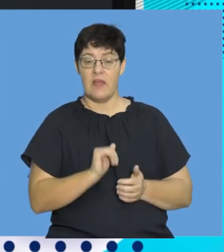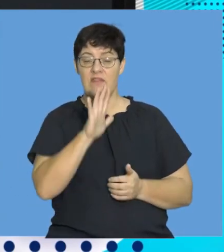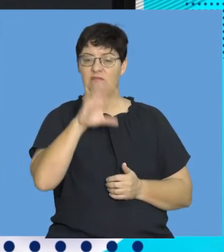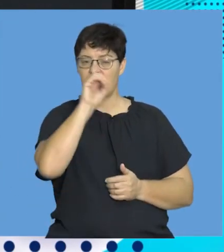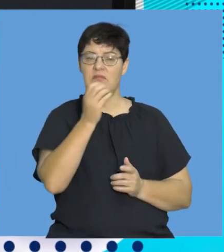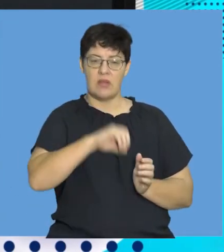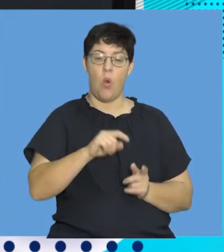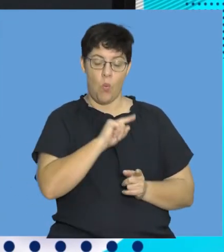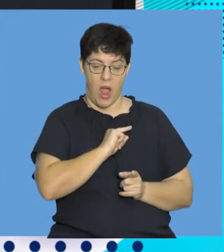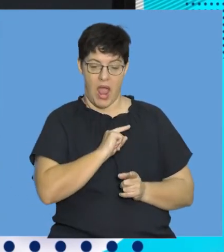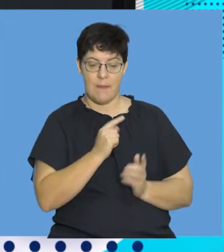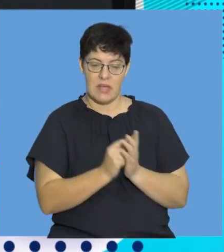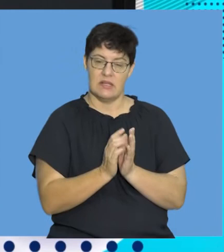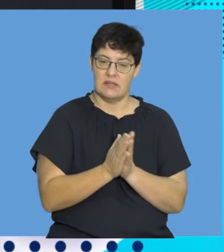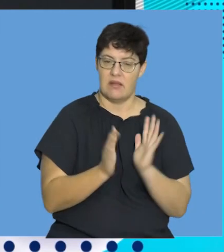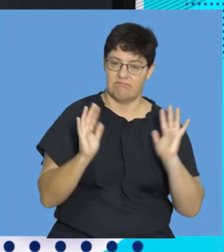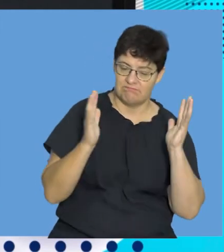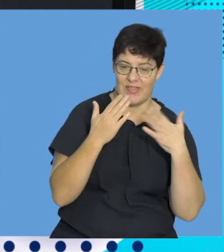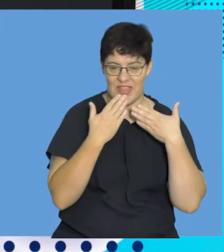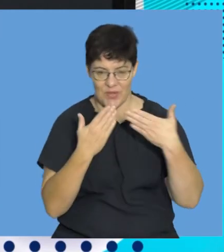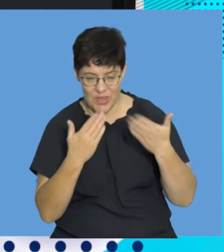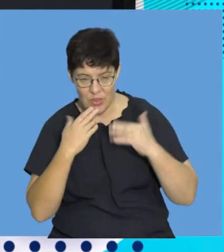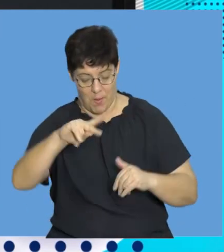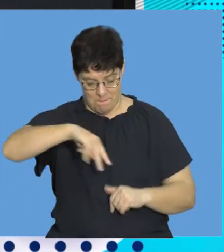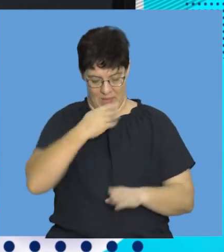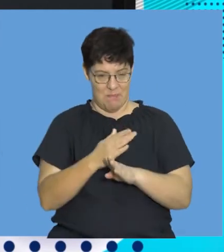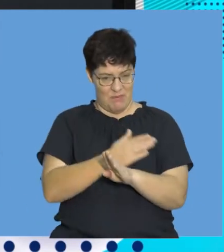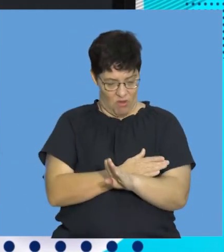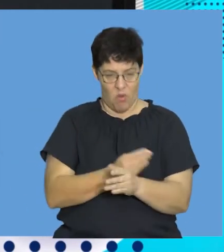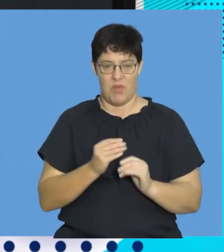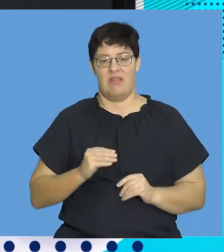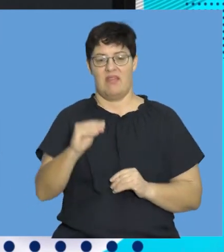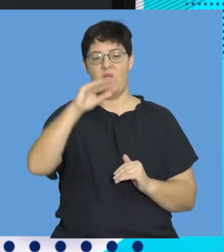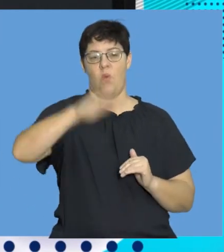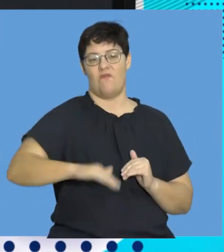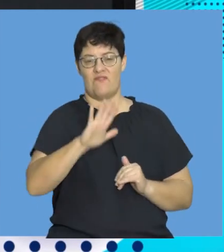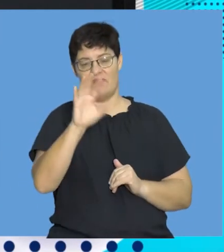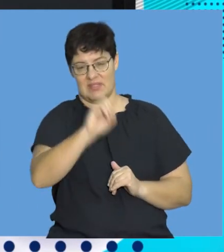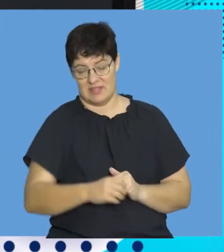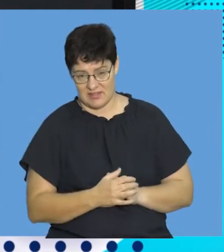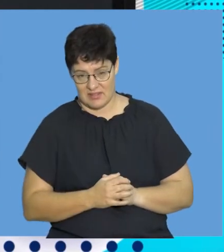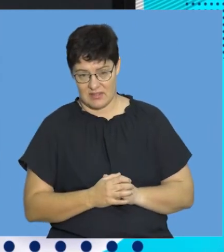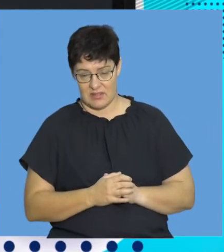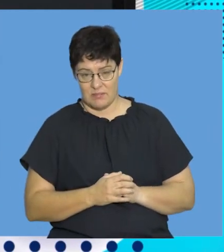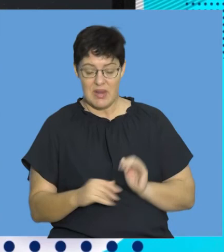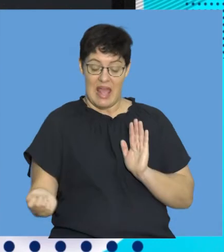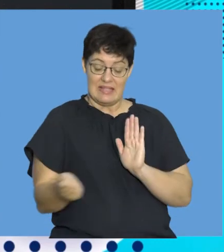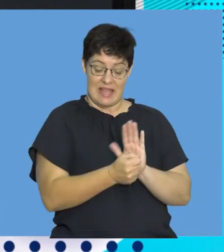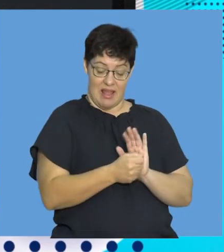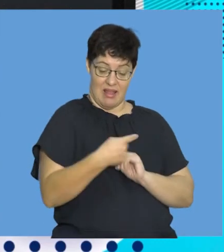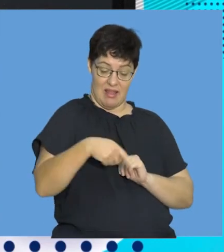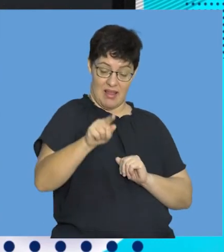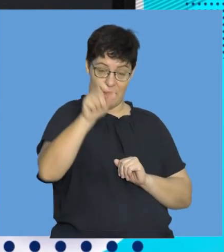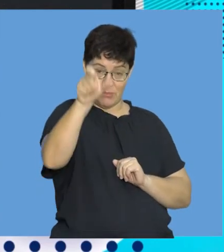as incentives to our debtors. The idea is the moment you've sold goods to a